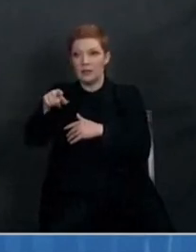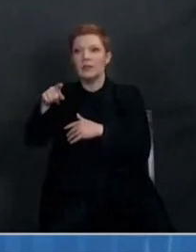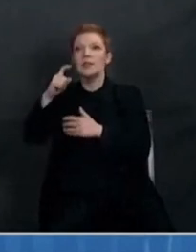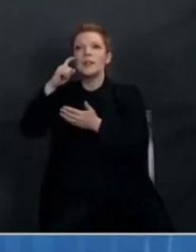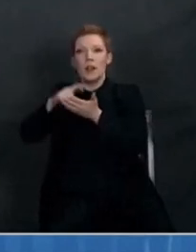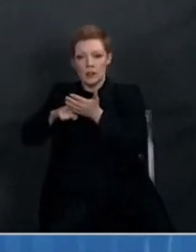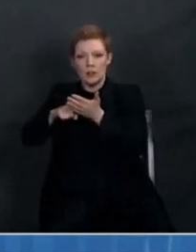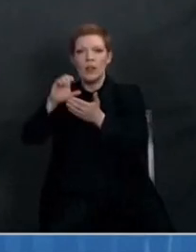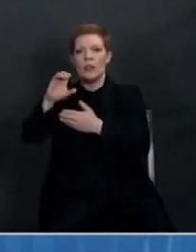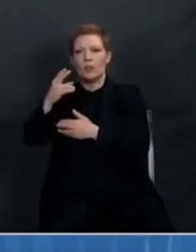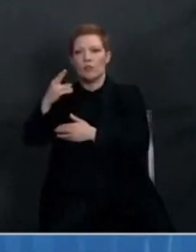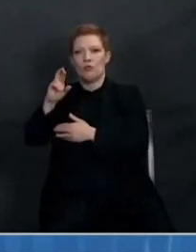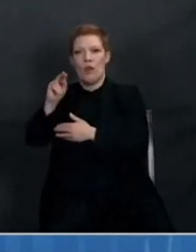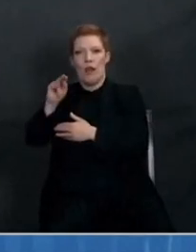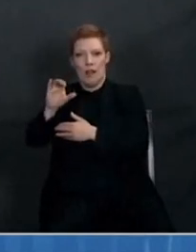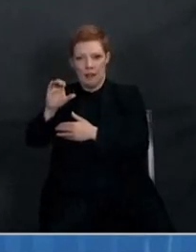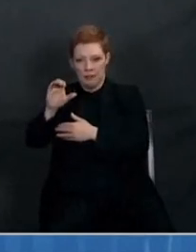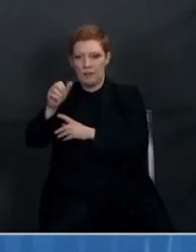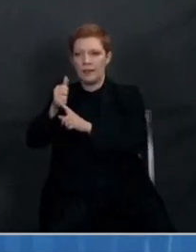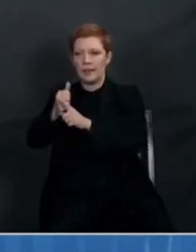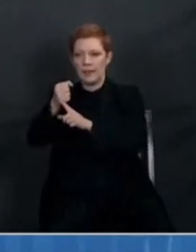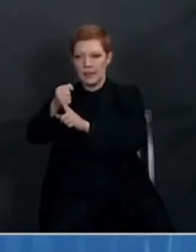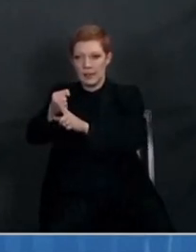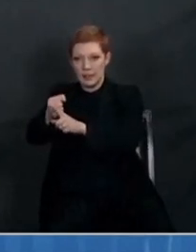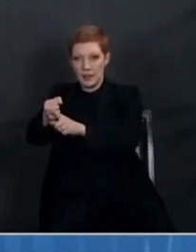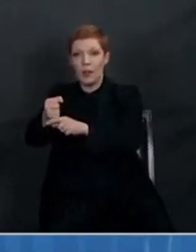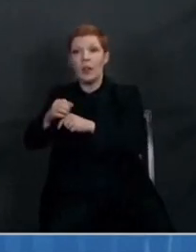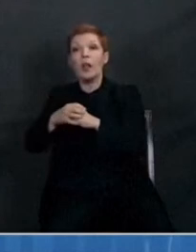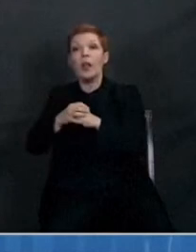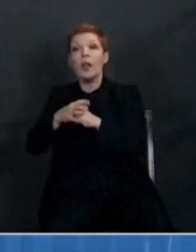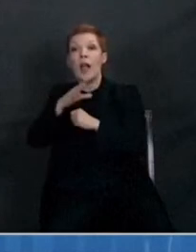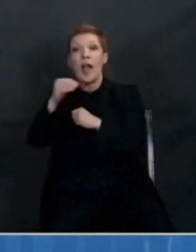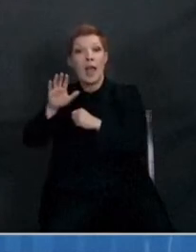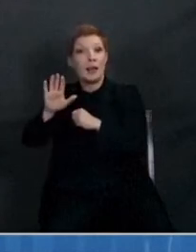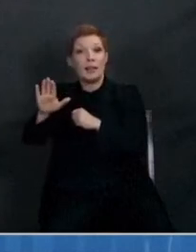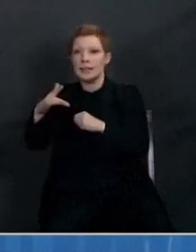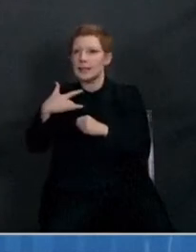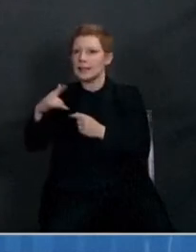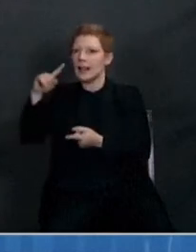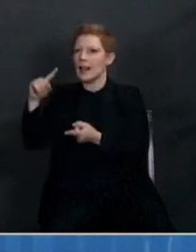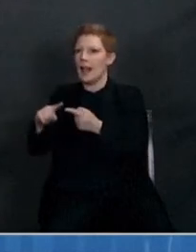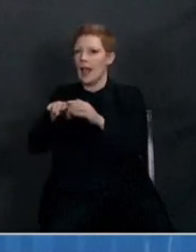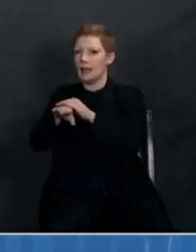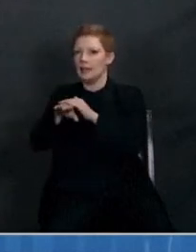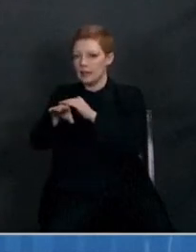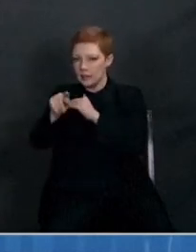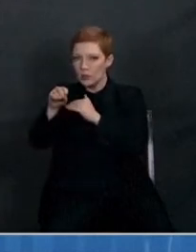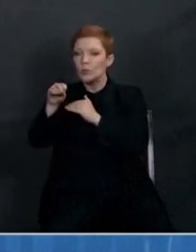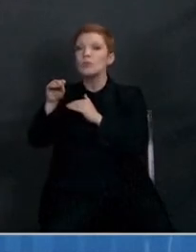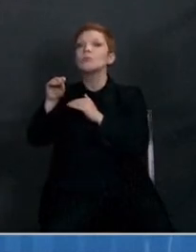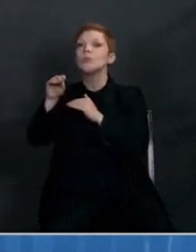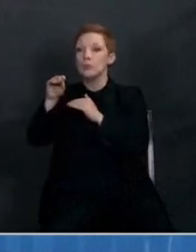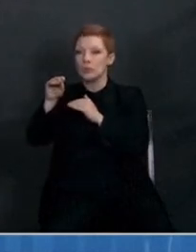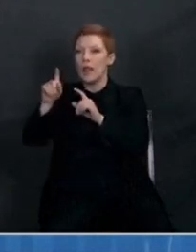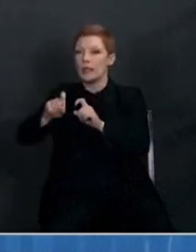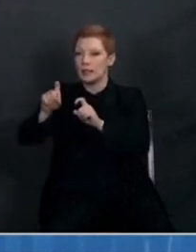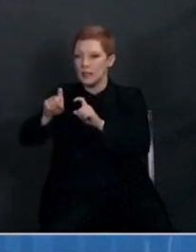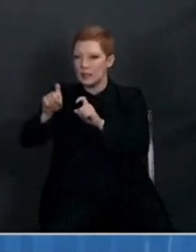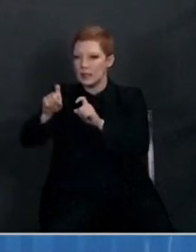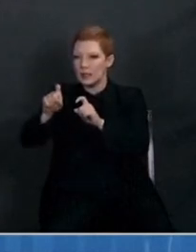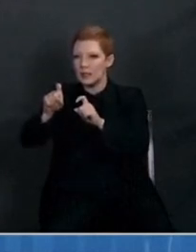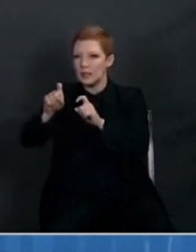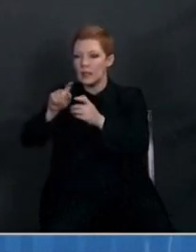disease, but also reflect decreased COVID-19 access to testing in many communities of color. So among these particular groups,